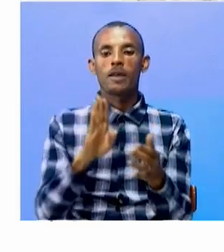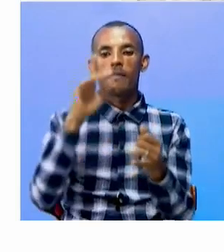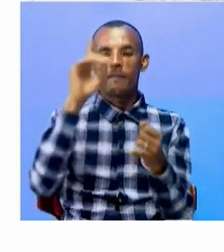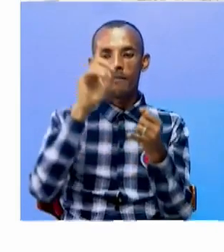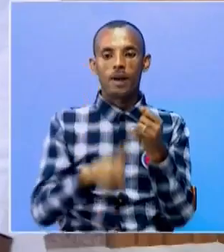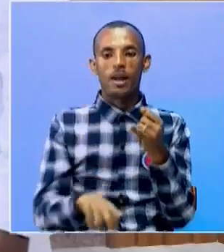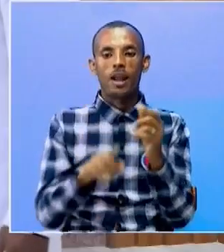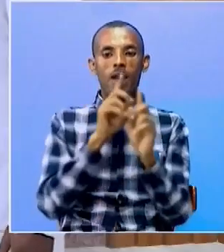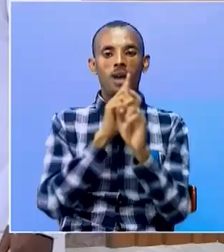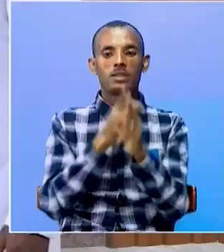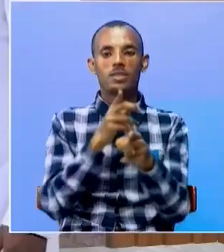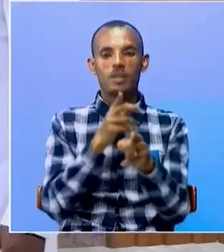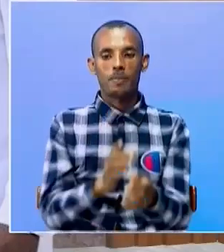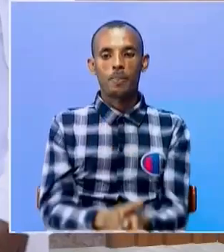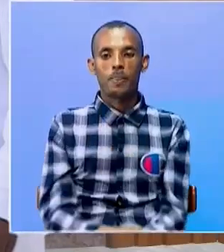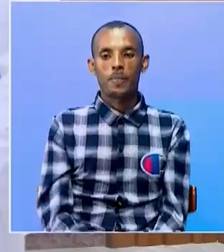answer.